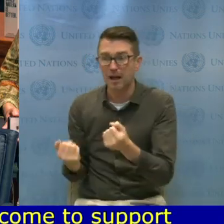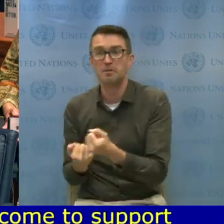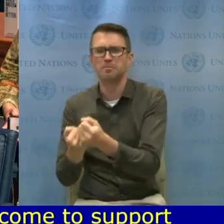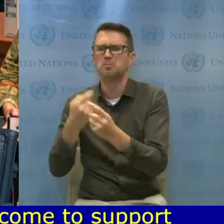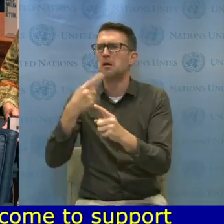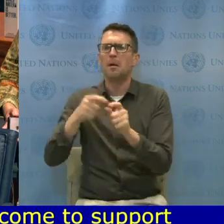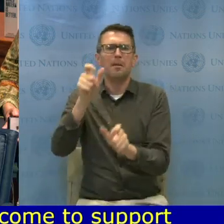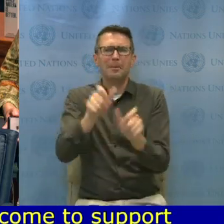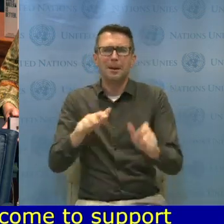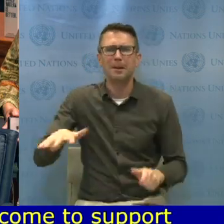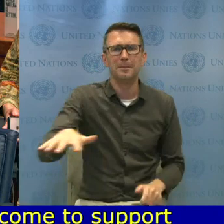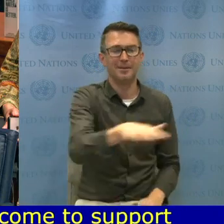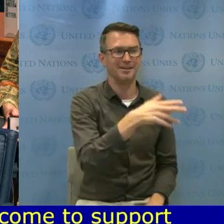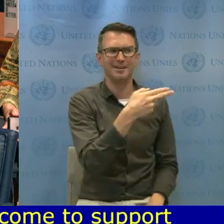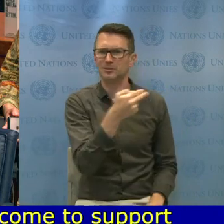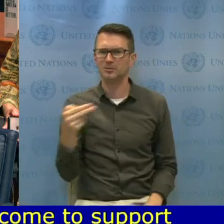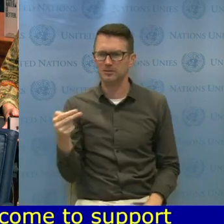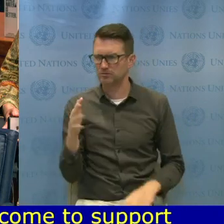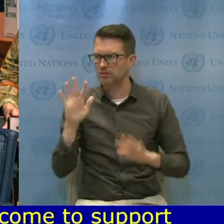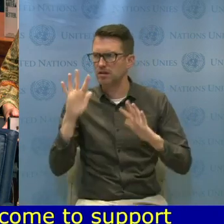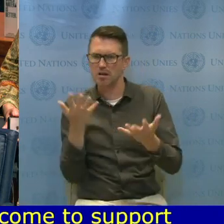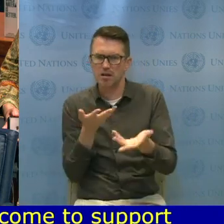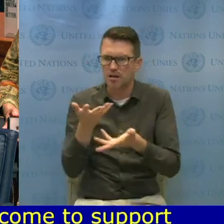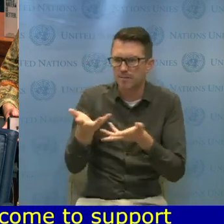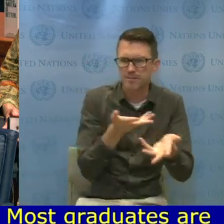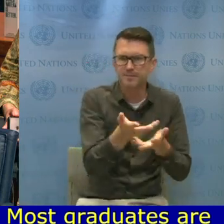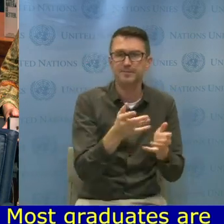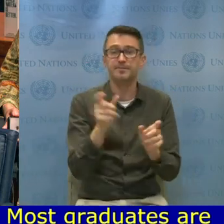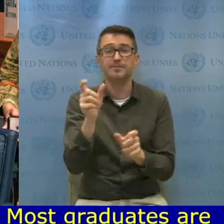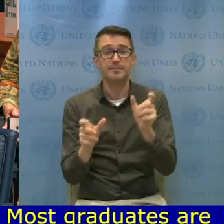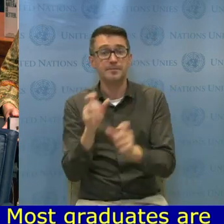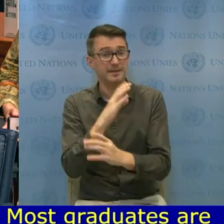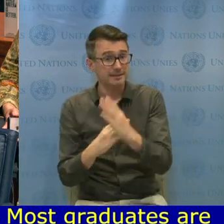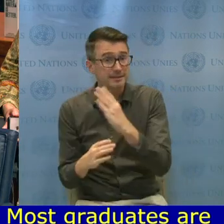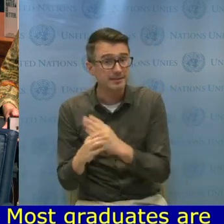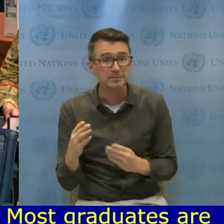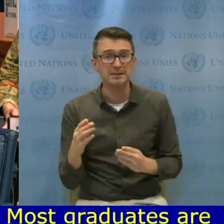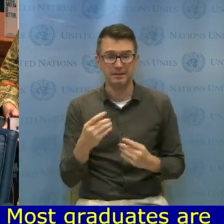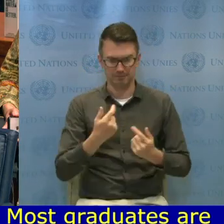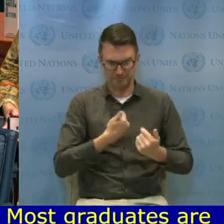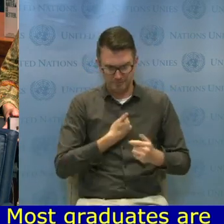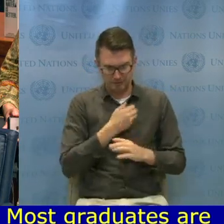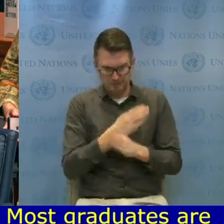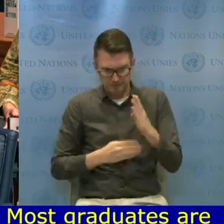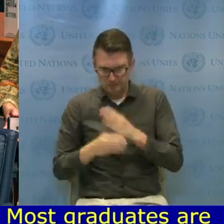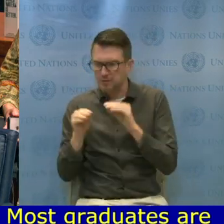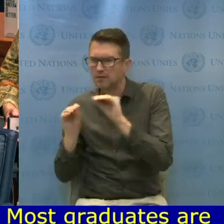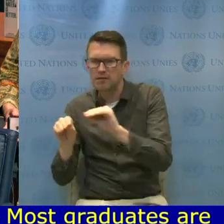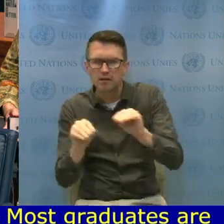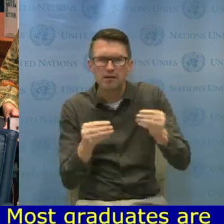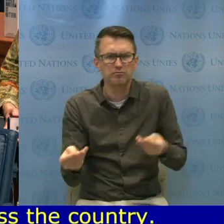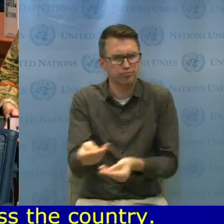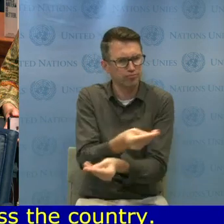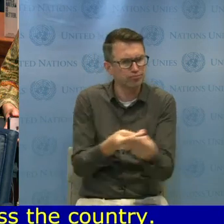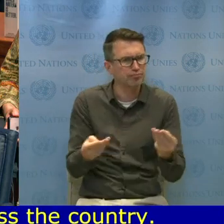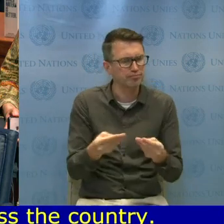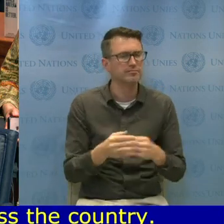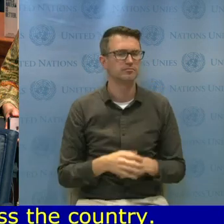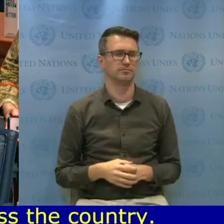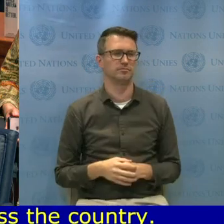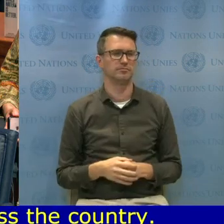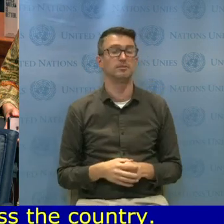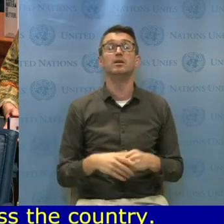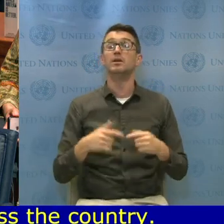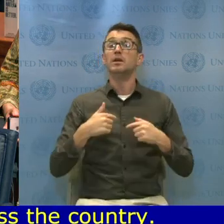Indonesia is also actively contributing to promoting the rights of persons at multilateral fora by proudly having Ms. Irishnawati as CRPD